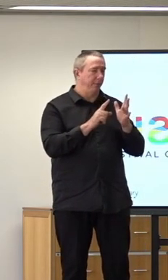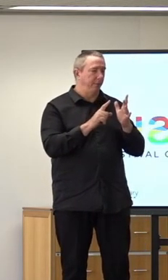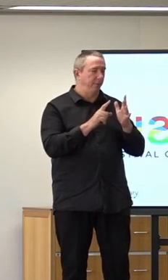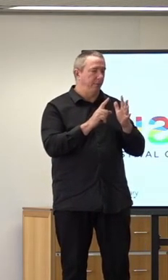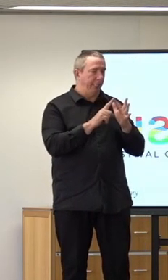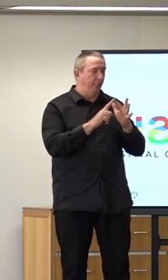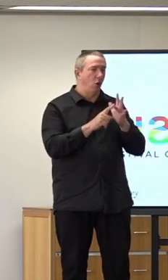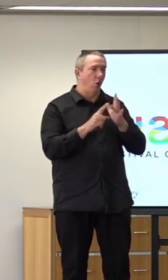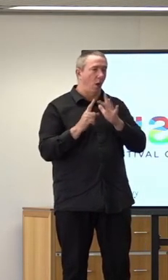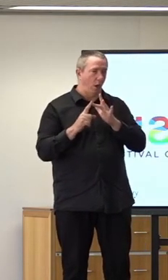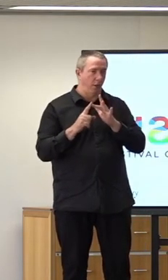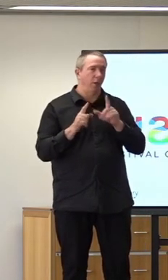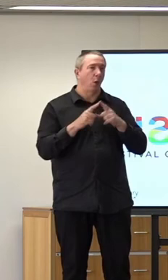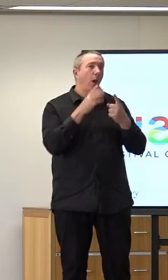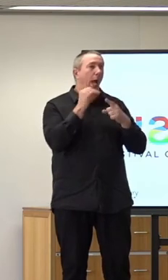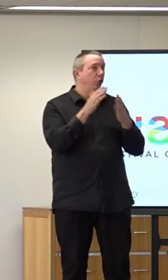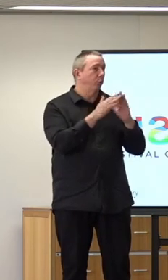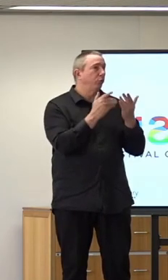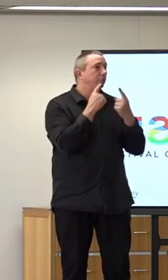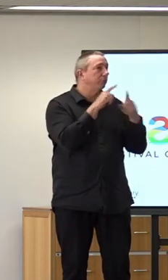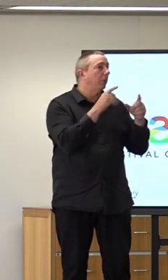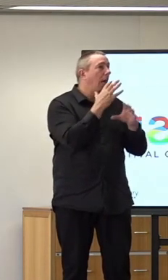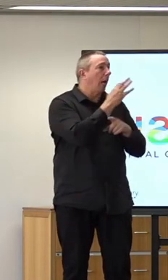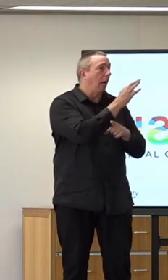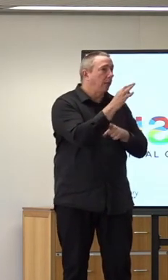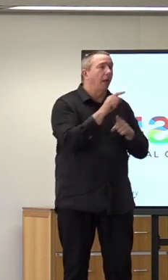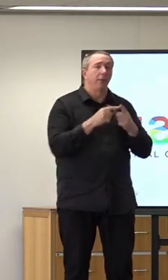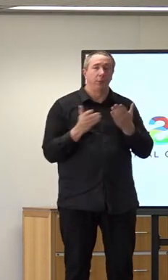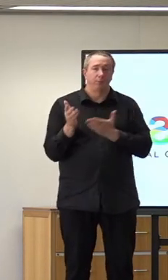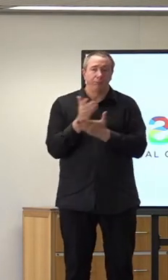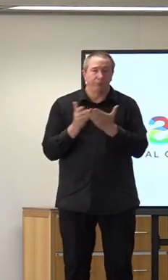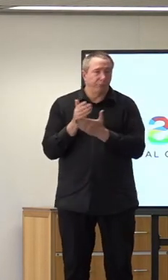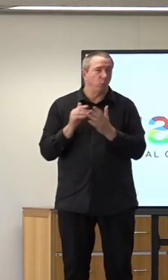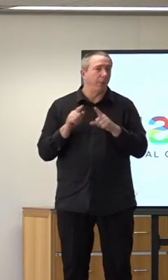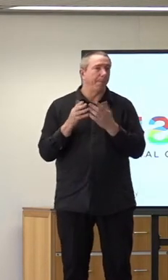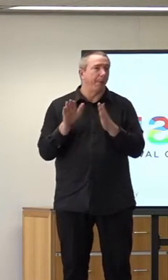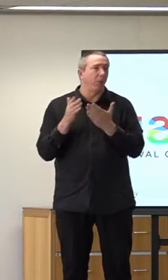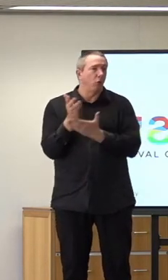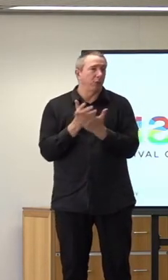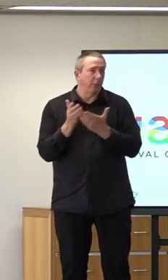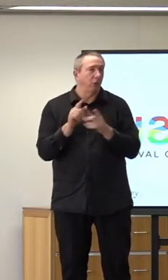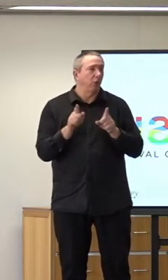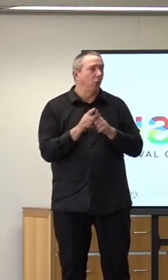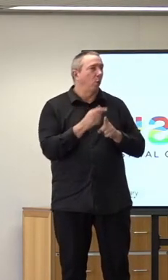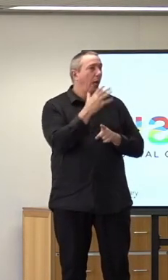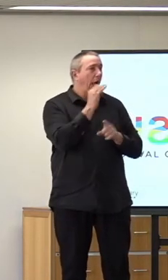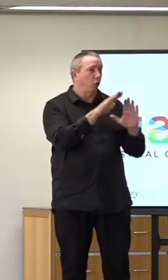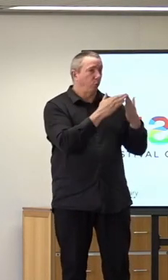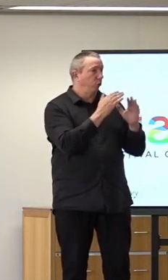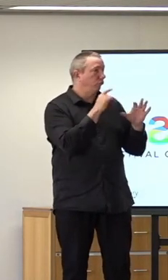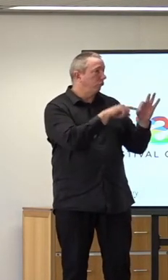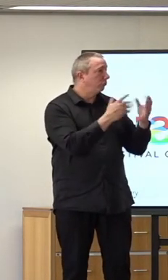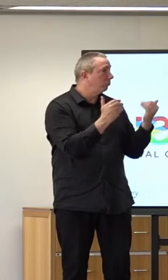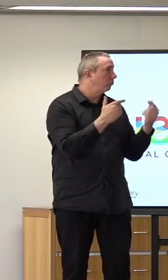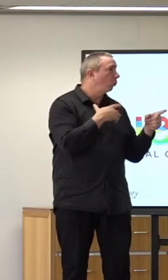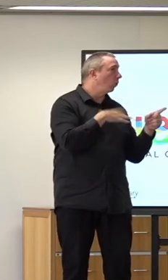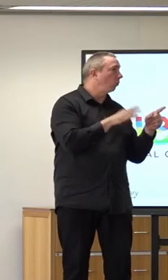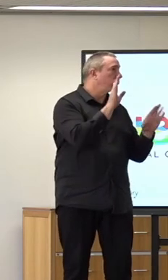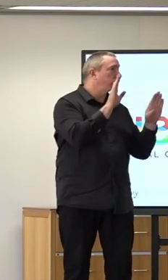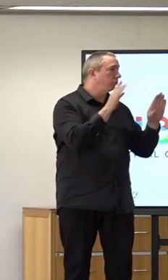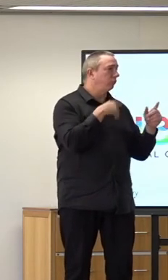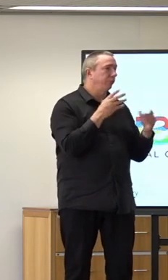out, and then a consultation process that goes alongside that call out. So you can not only kind of canvas your community, it's a great way of discovering who's